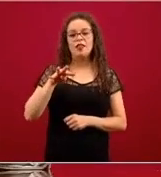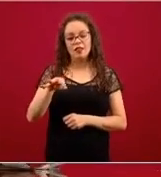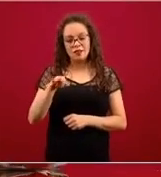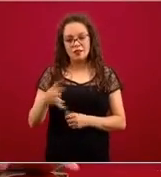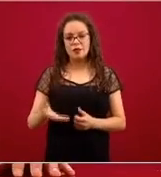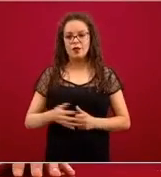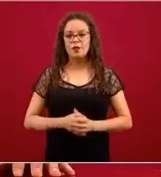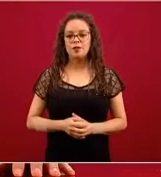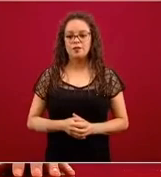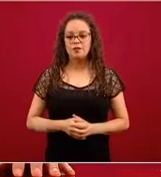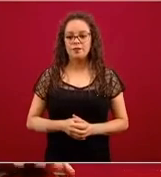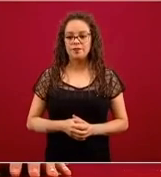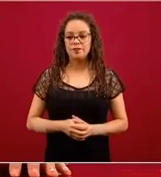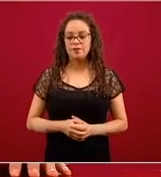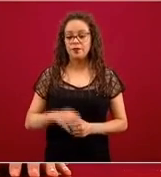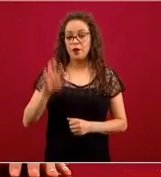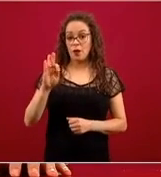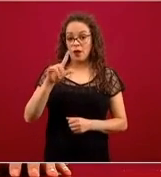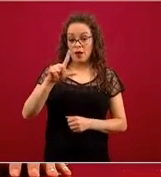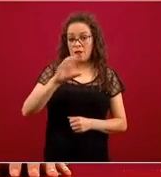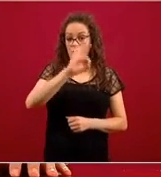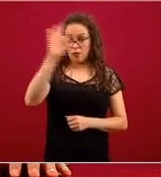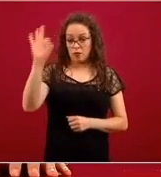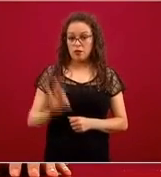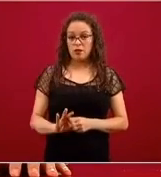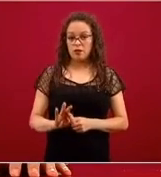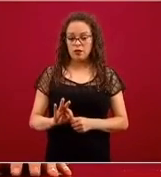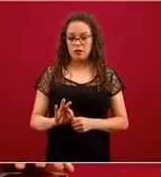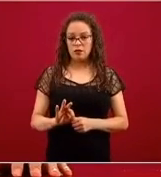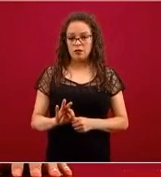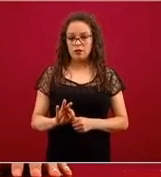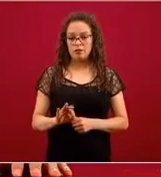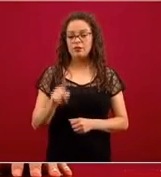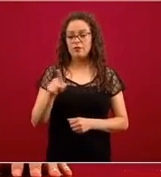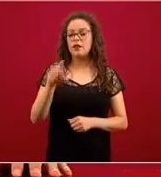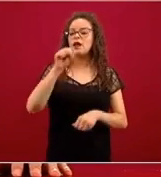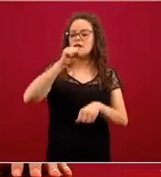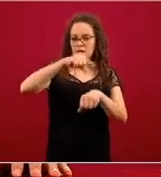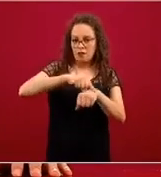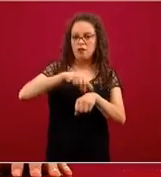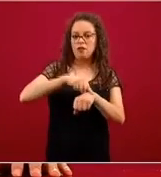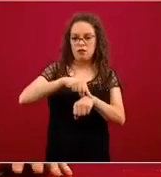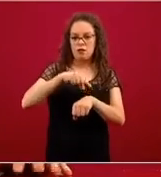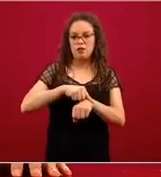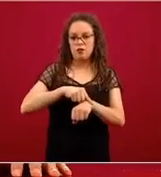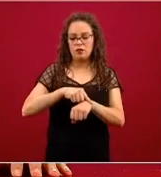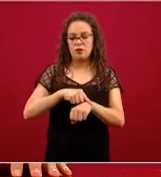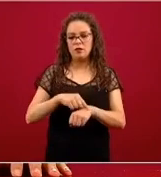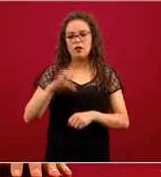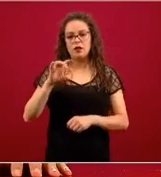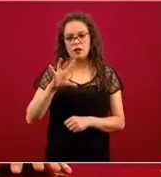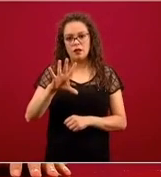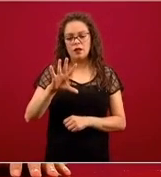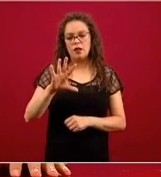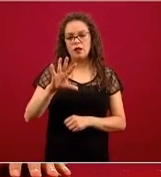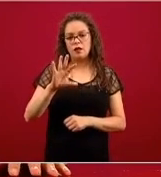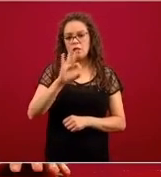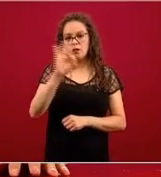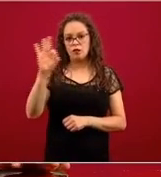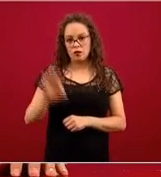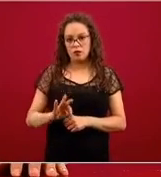1,934 people who are health professionals and have gotten sick from COVID. 70% of those people have